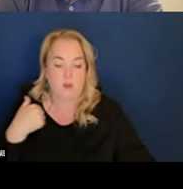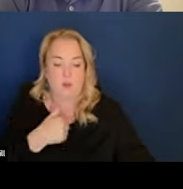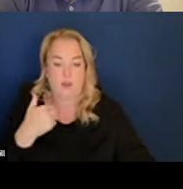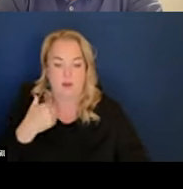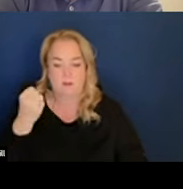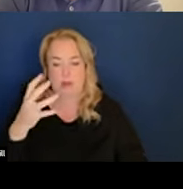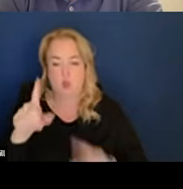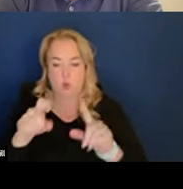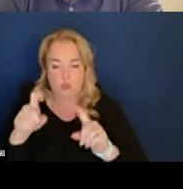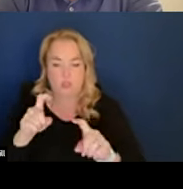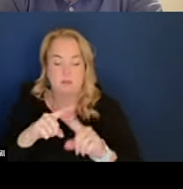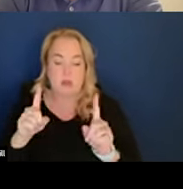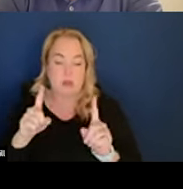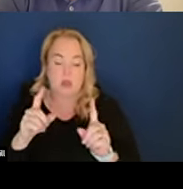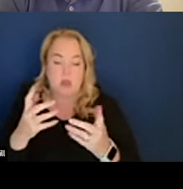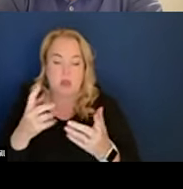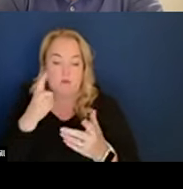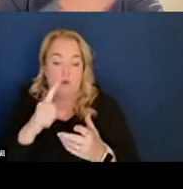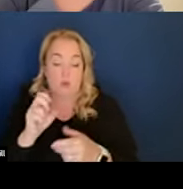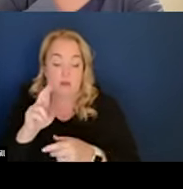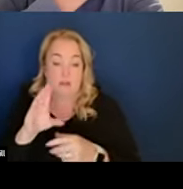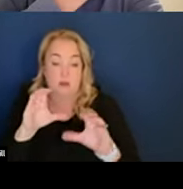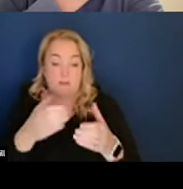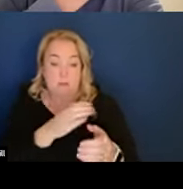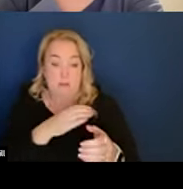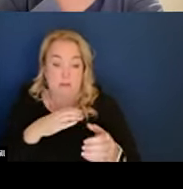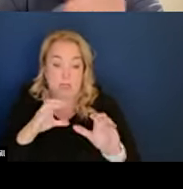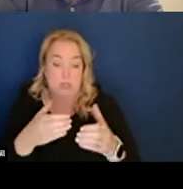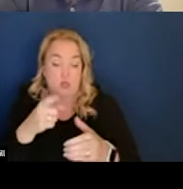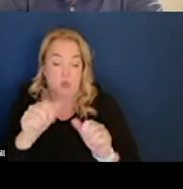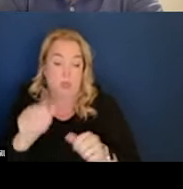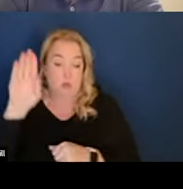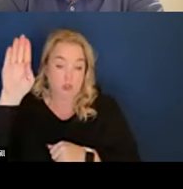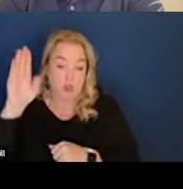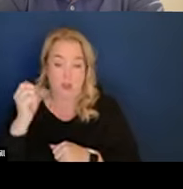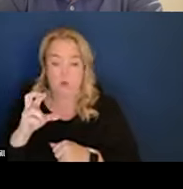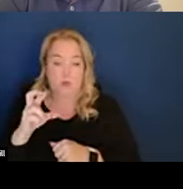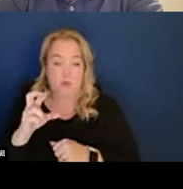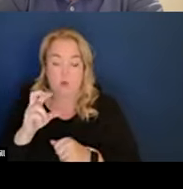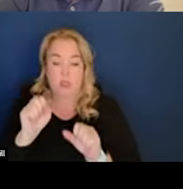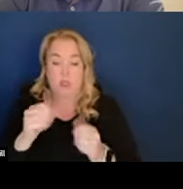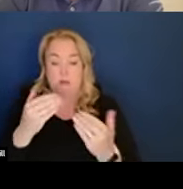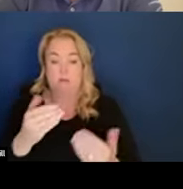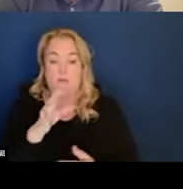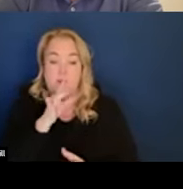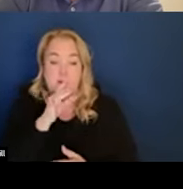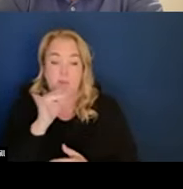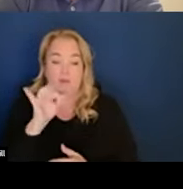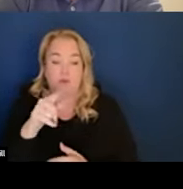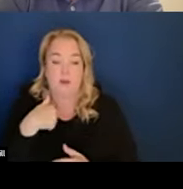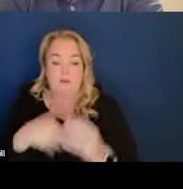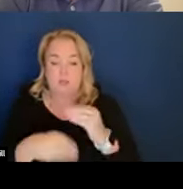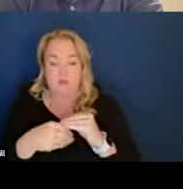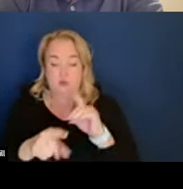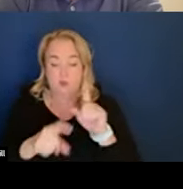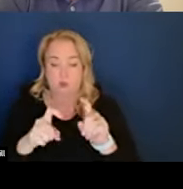start with those and then please subcommittees, you can use the raise your hand or just come off. And if we have additional questions, that would be